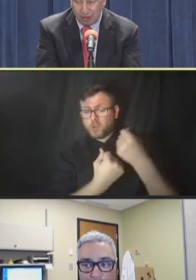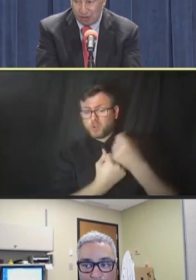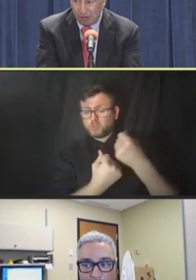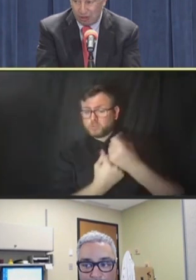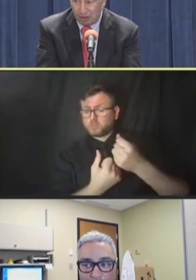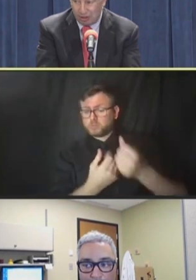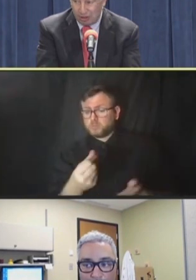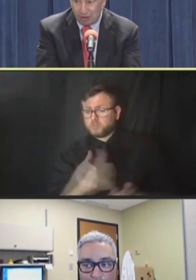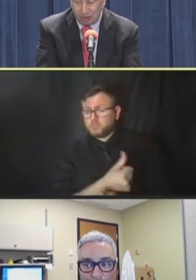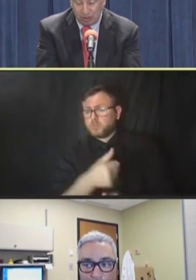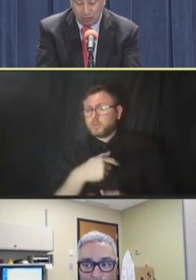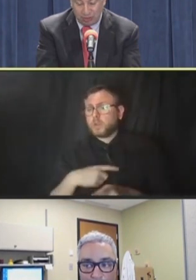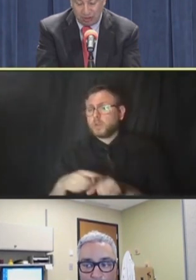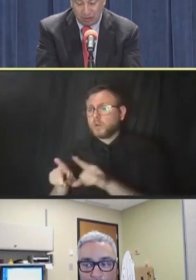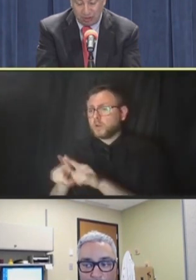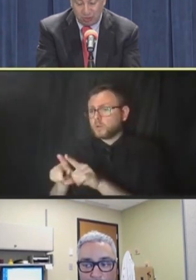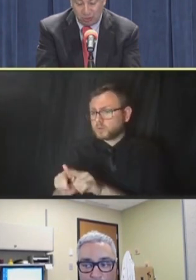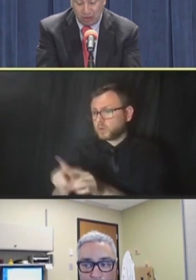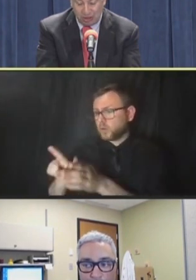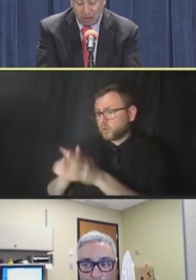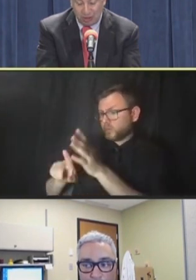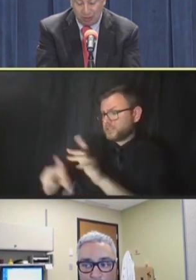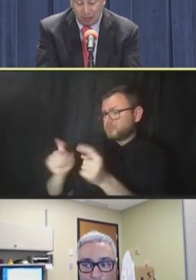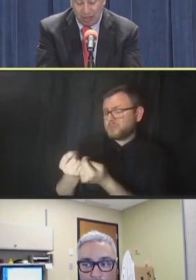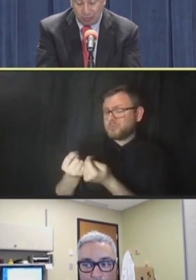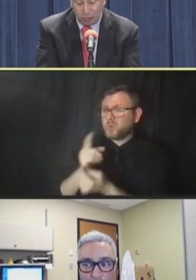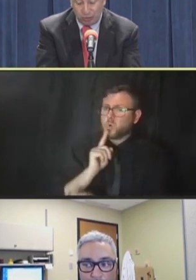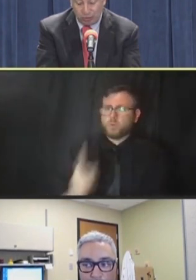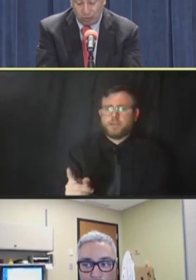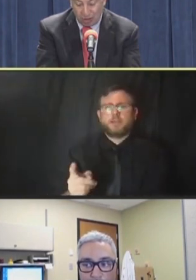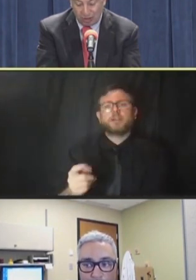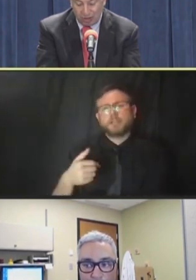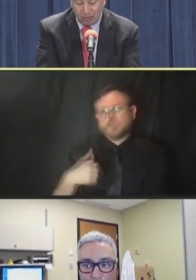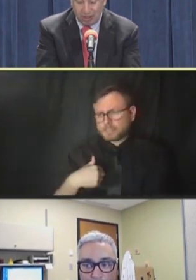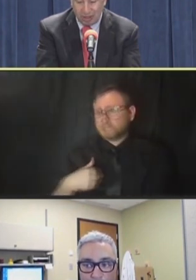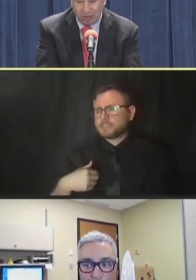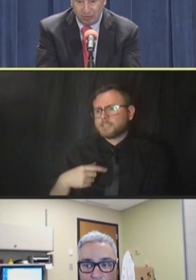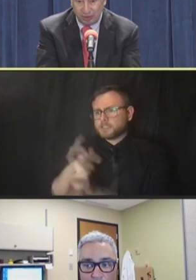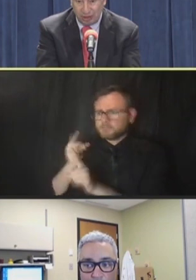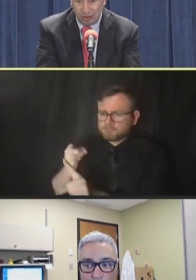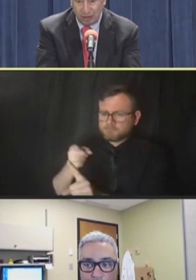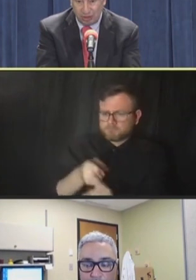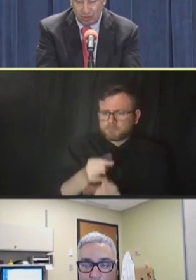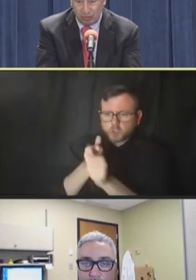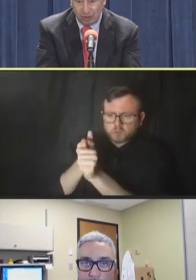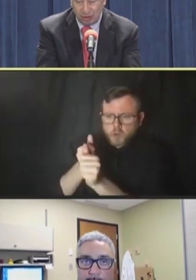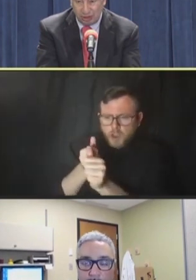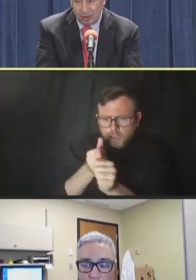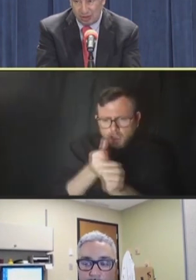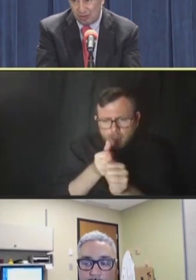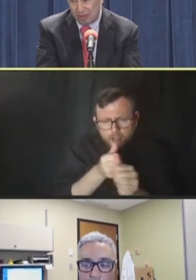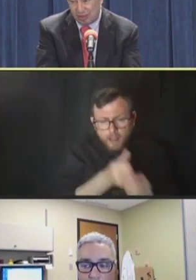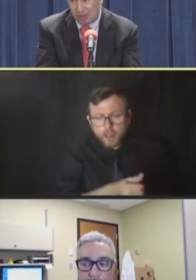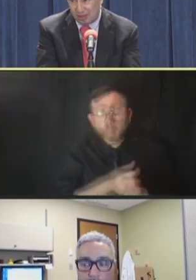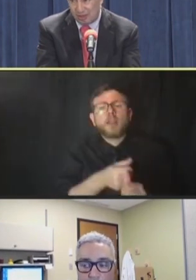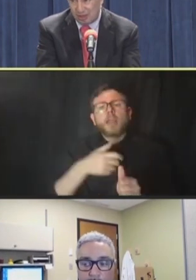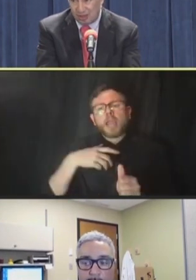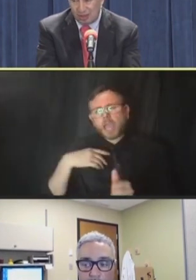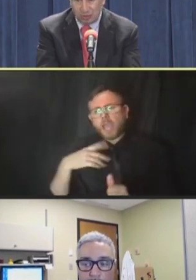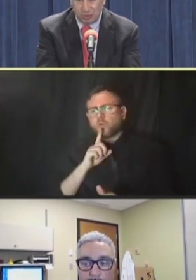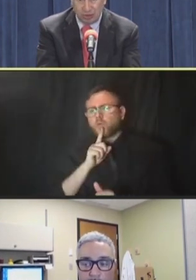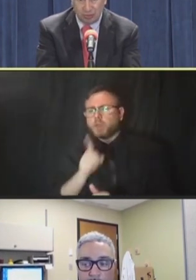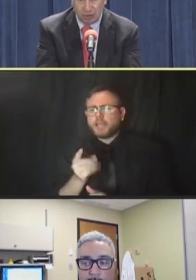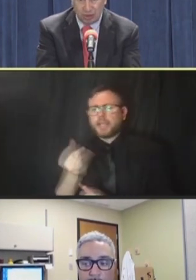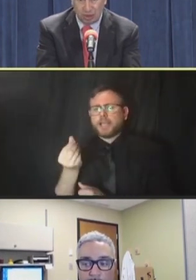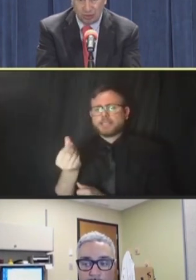clinical and the research team really made it a point to track this very carefully and to really incentivize sites that